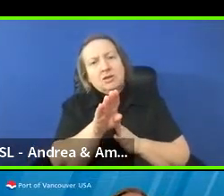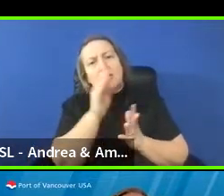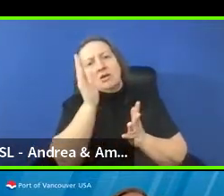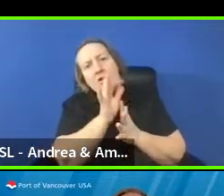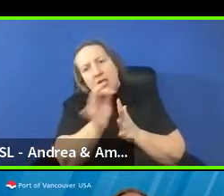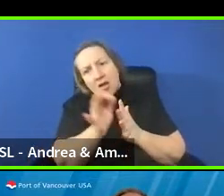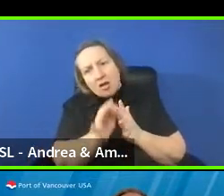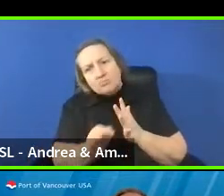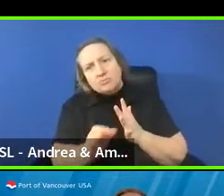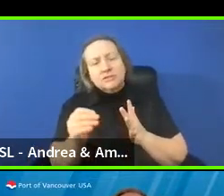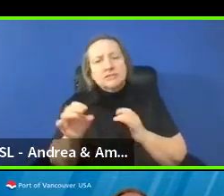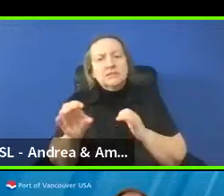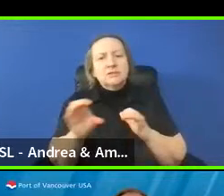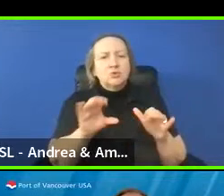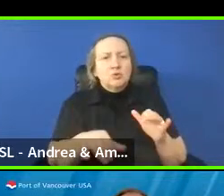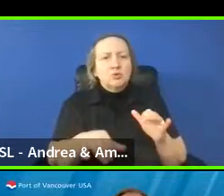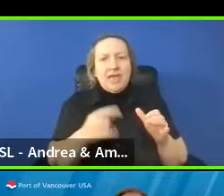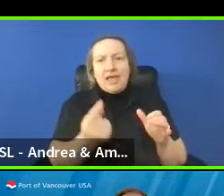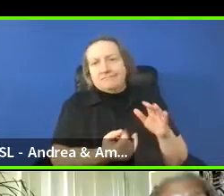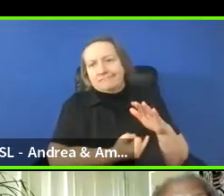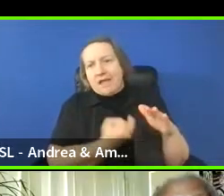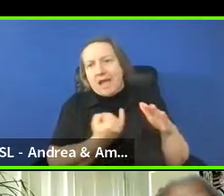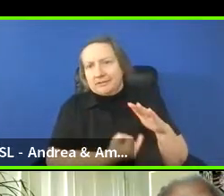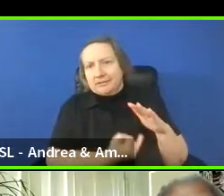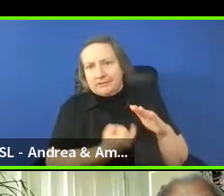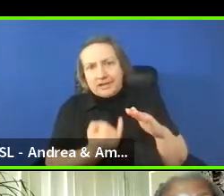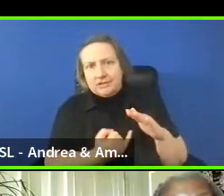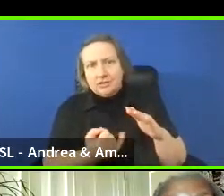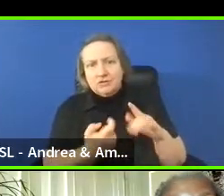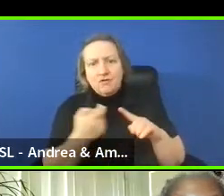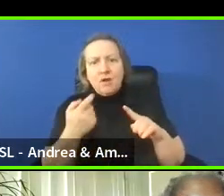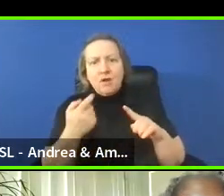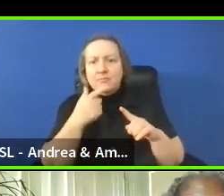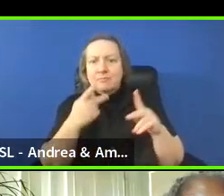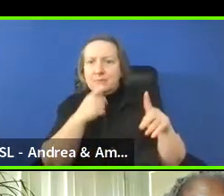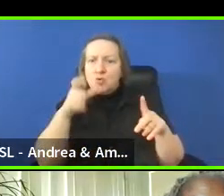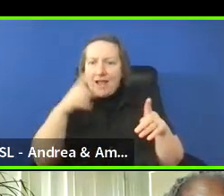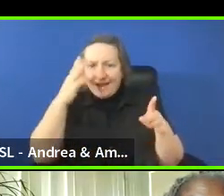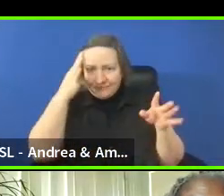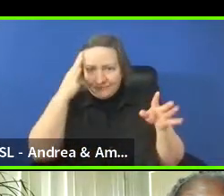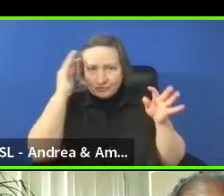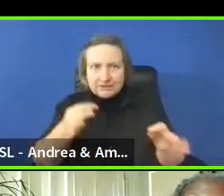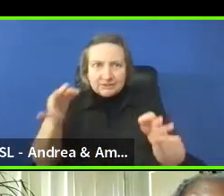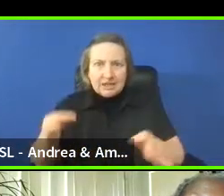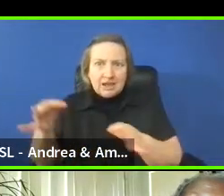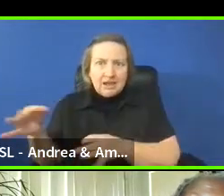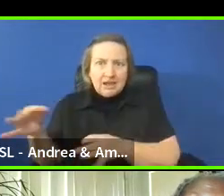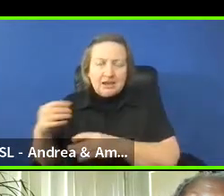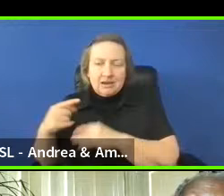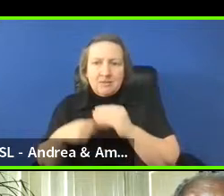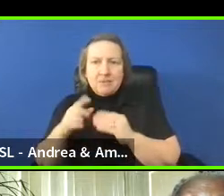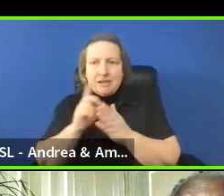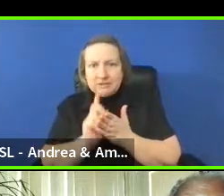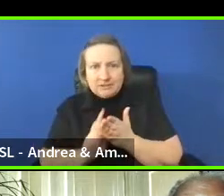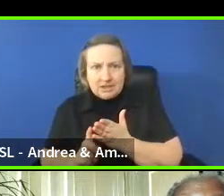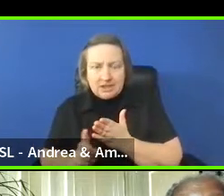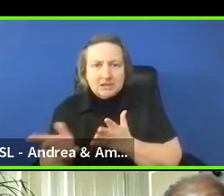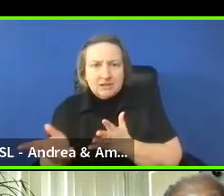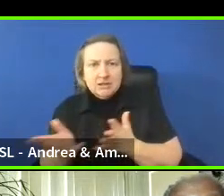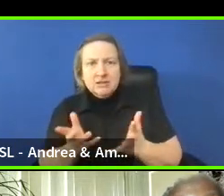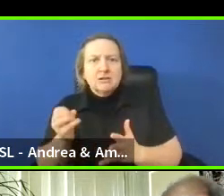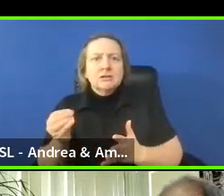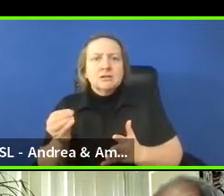options, and we're doing it in isolation of the decision makers who will have to make the decision about the design.